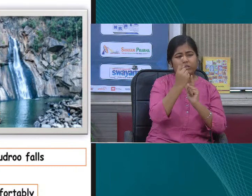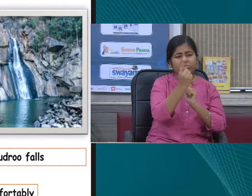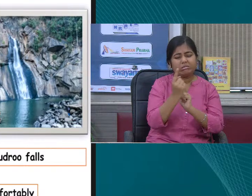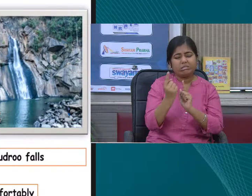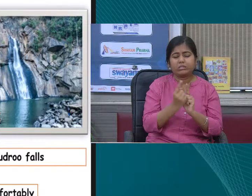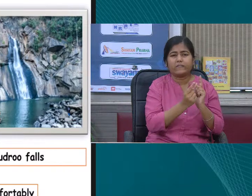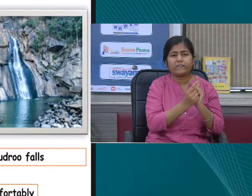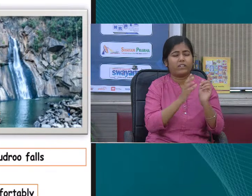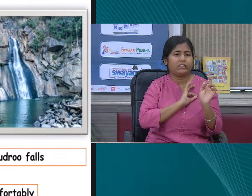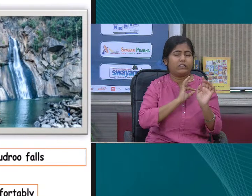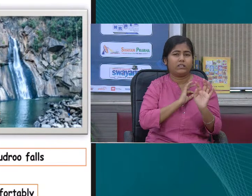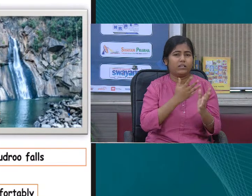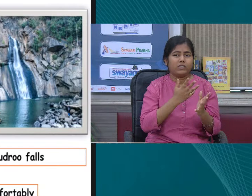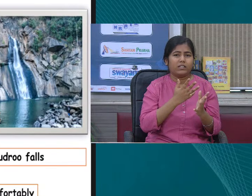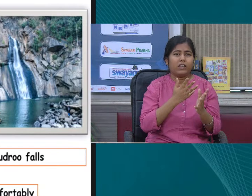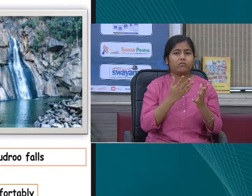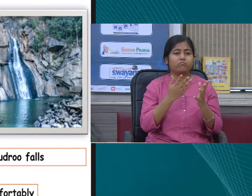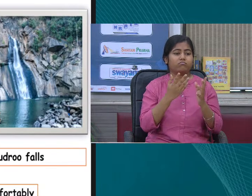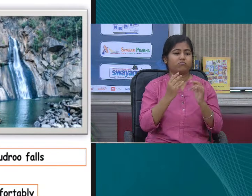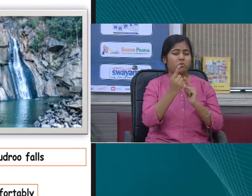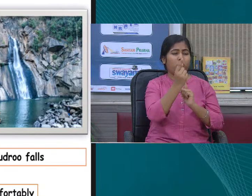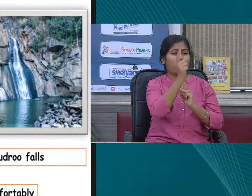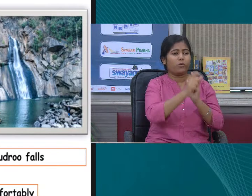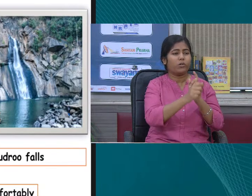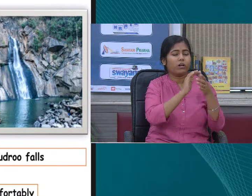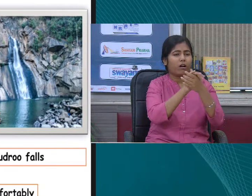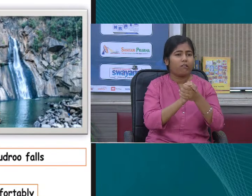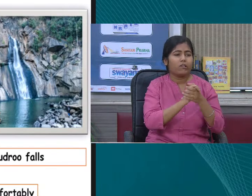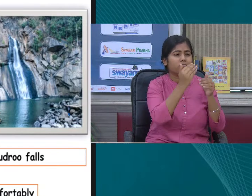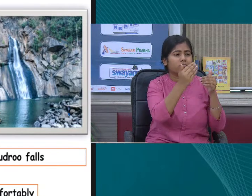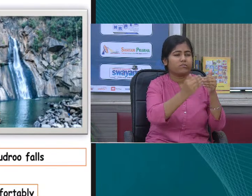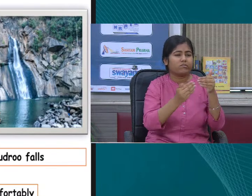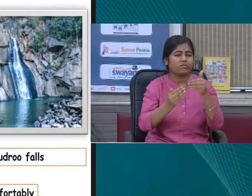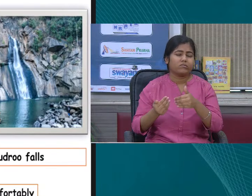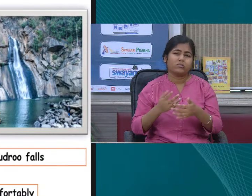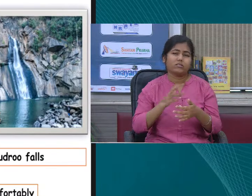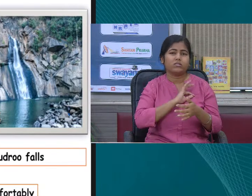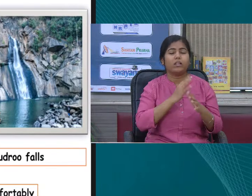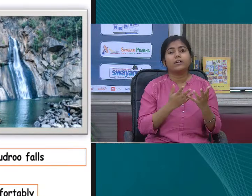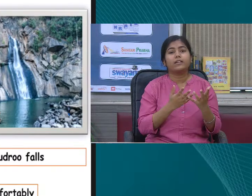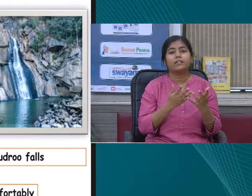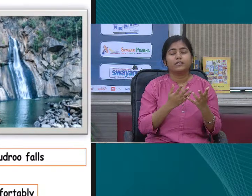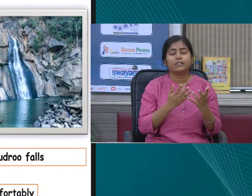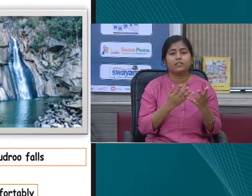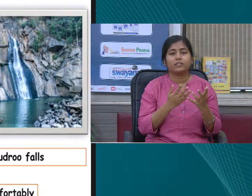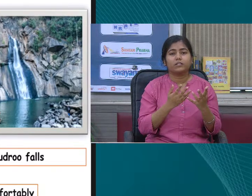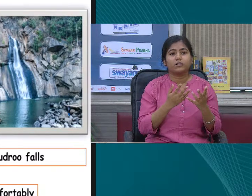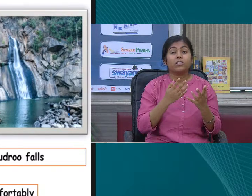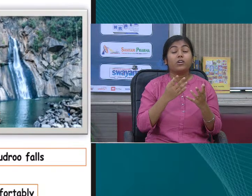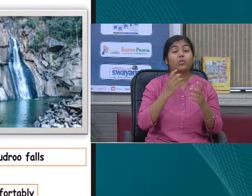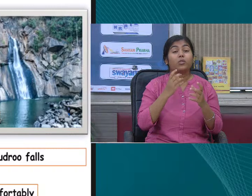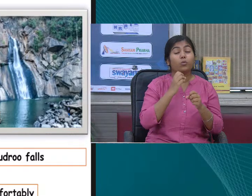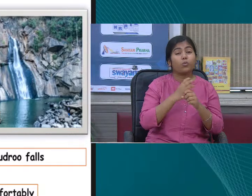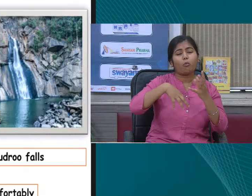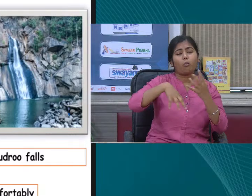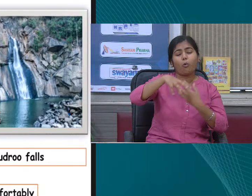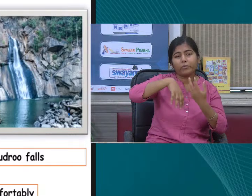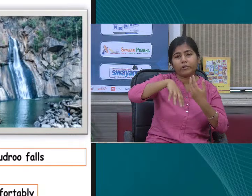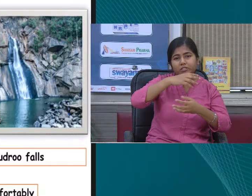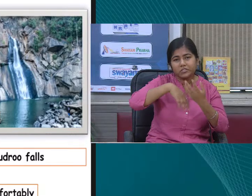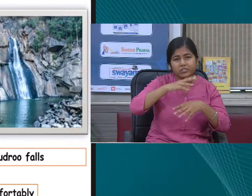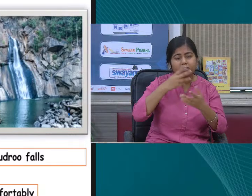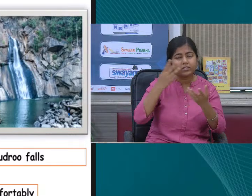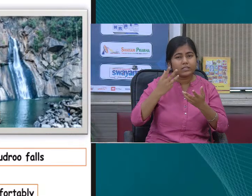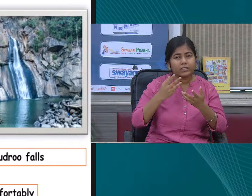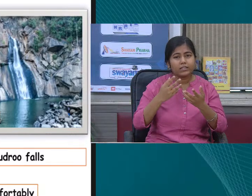he didn't like to socialize with friends. So good mixture, who is a good mixture? A person with reference to